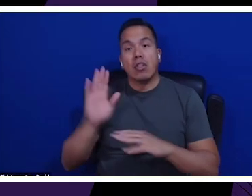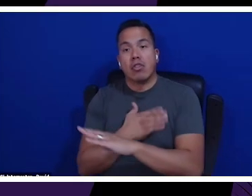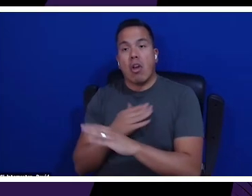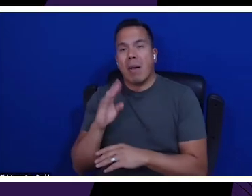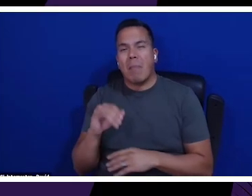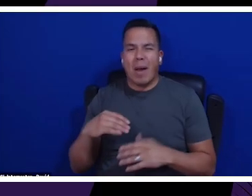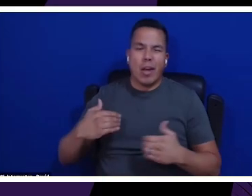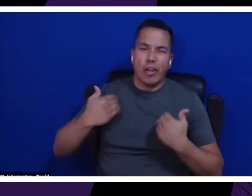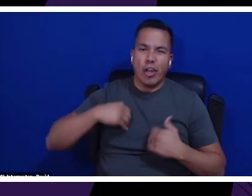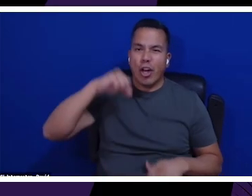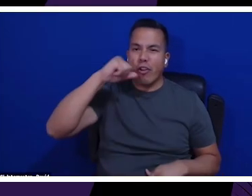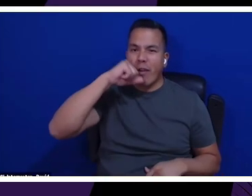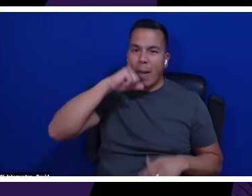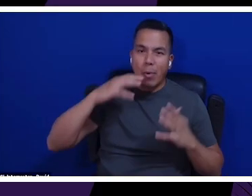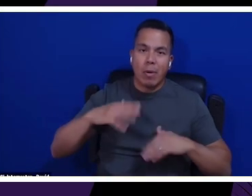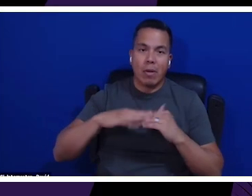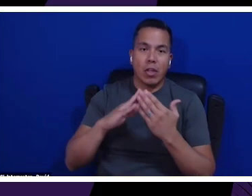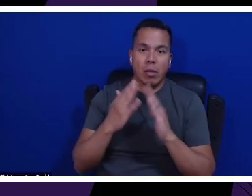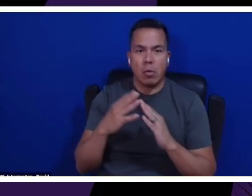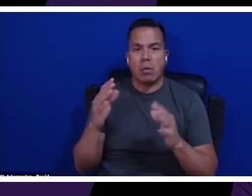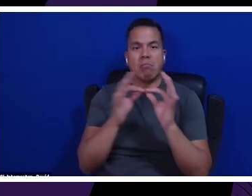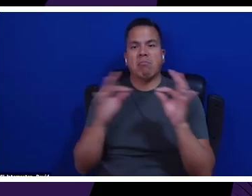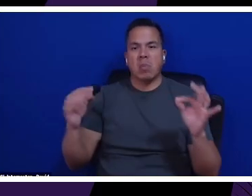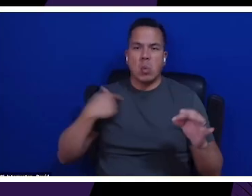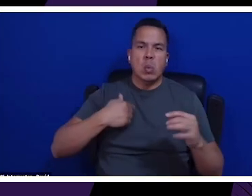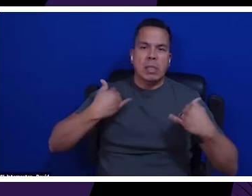the phrase, "We're still here," is emphasized.